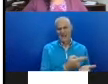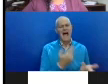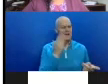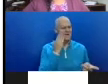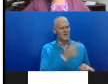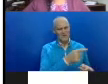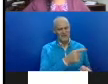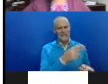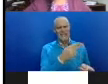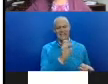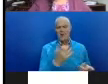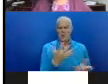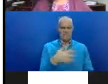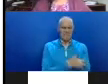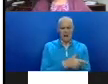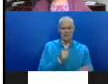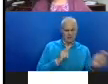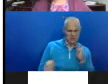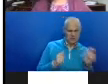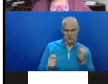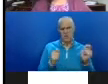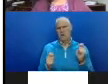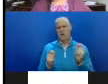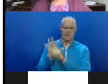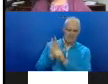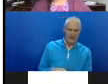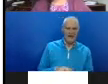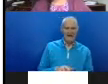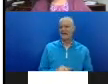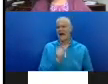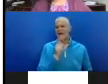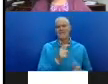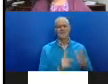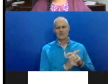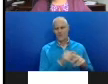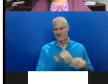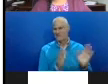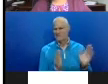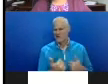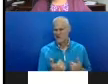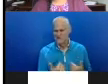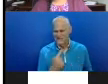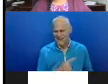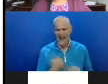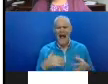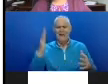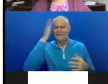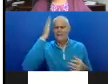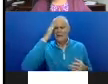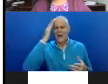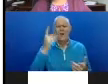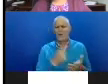he wanted power and control. He used power and control titles, got power and control. I didn't even need him to show up in the room, because I had all of the story all